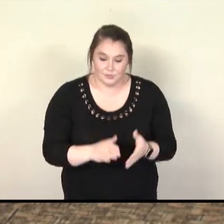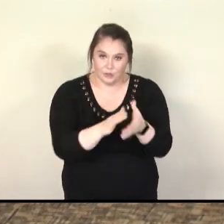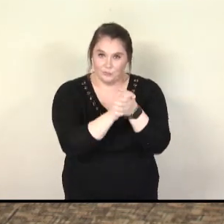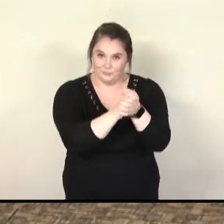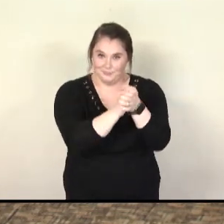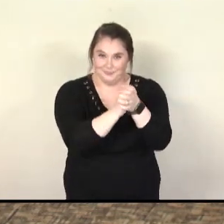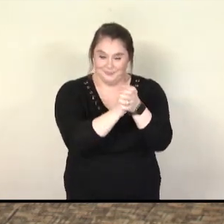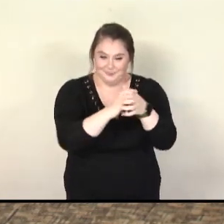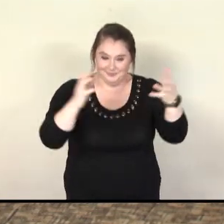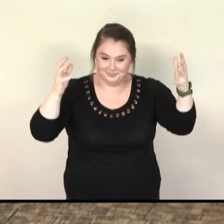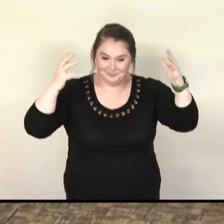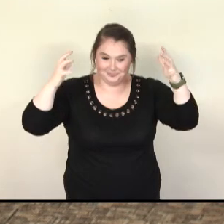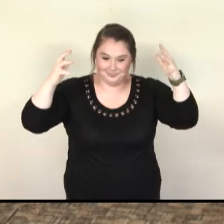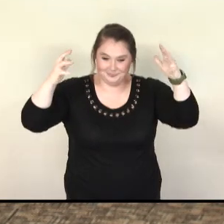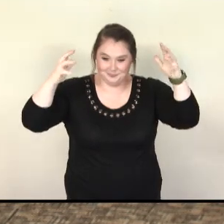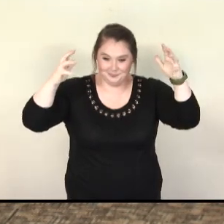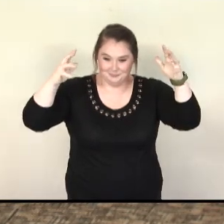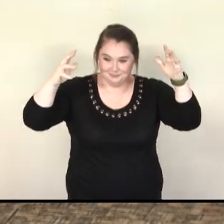Congratulations.